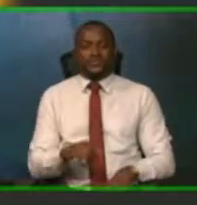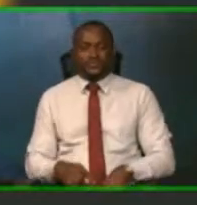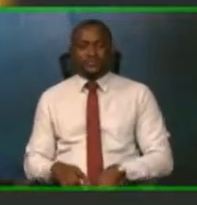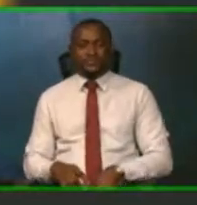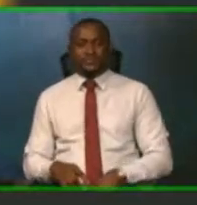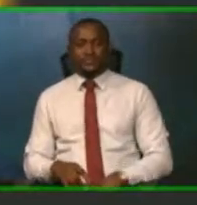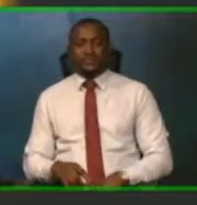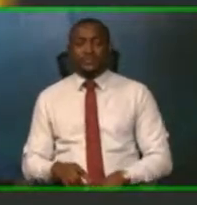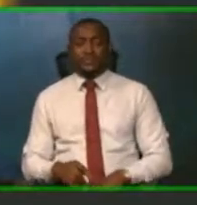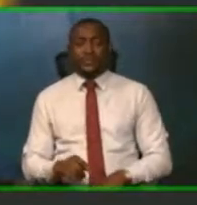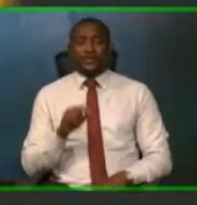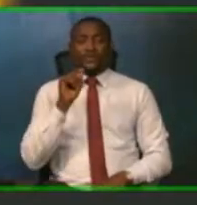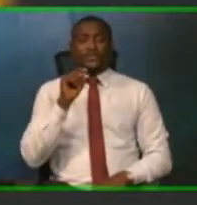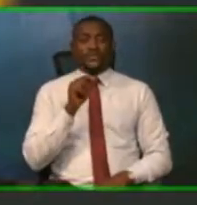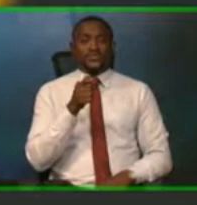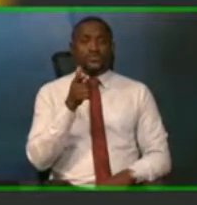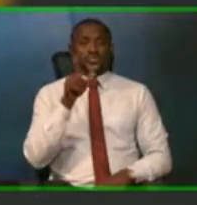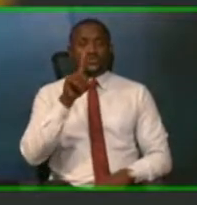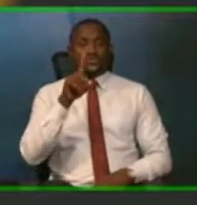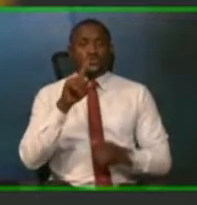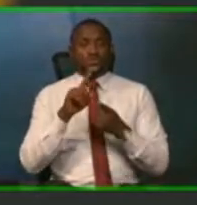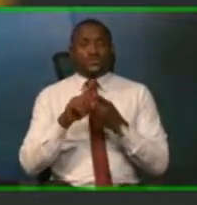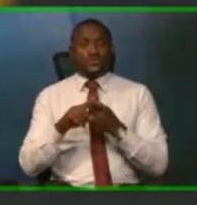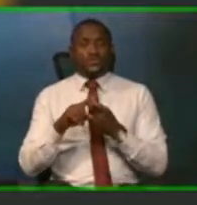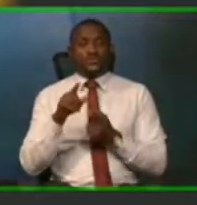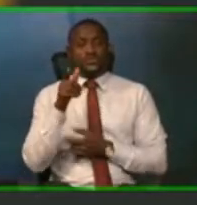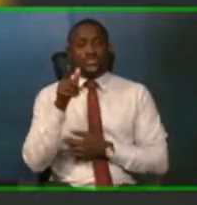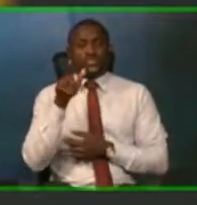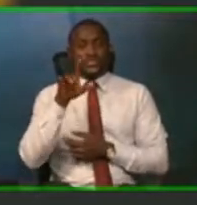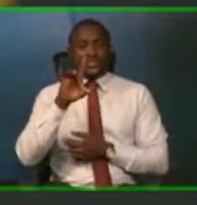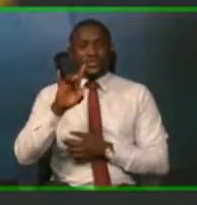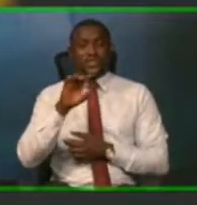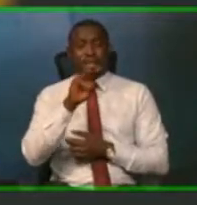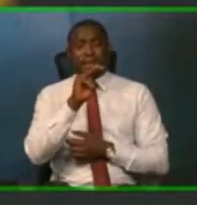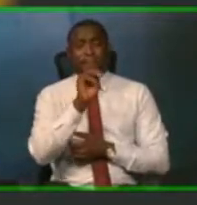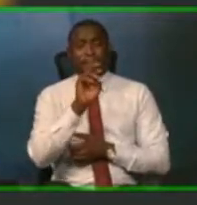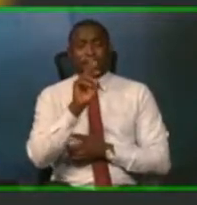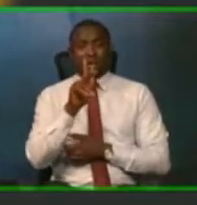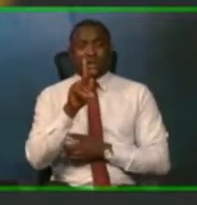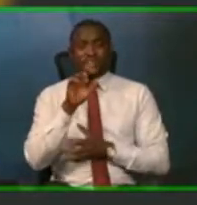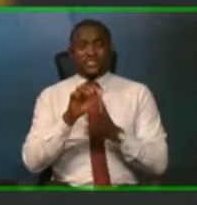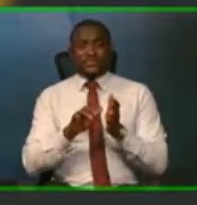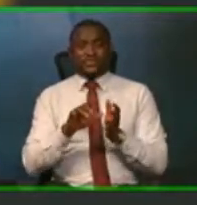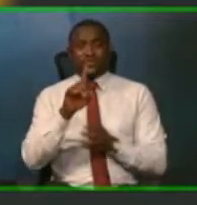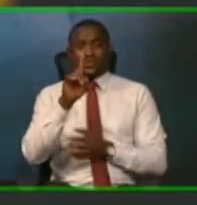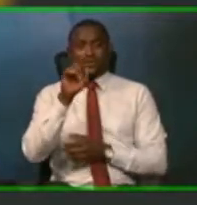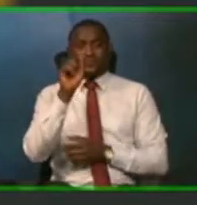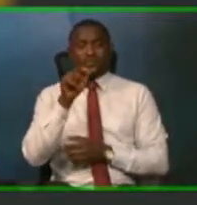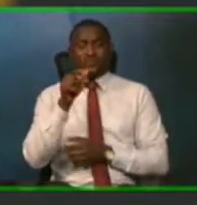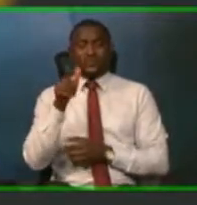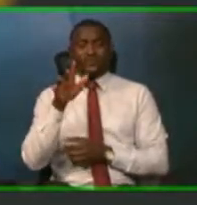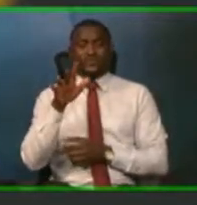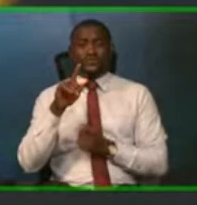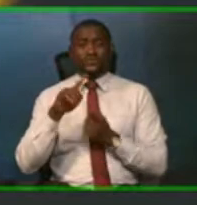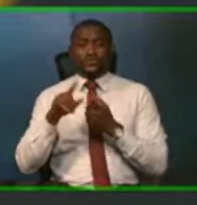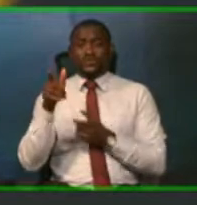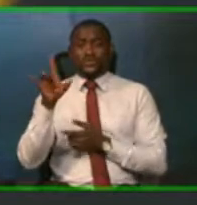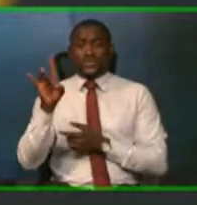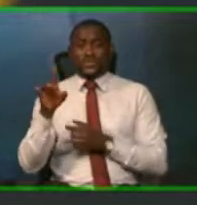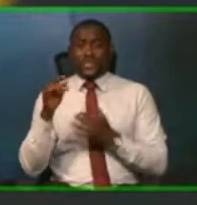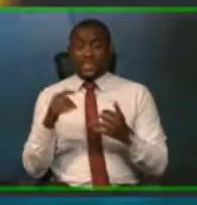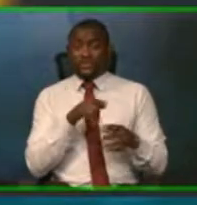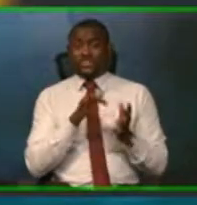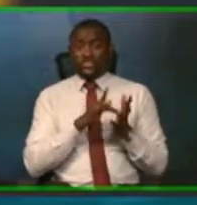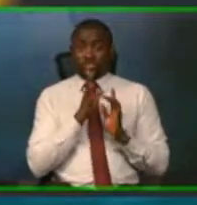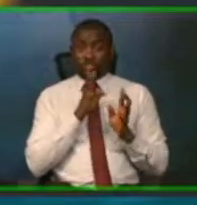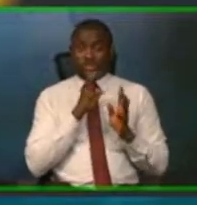1. We'll read from verse 21 to 28. Mark chapter 1. Watch this now. This is Jesus. And